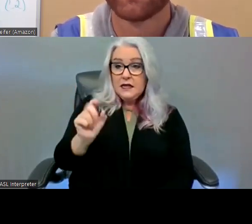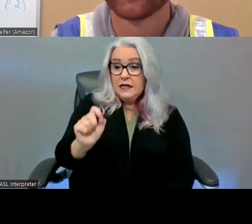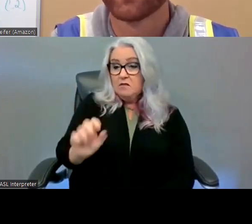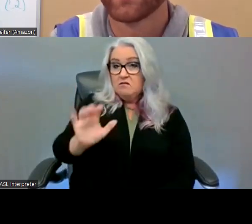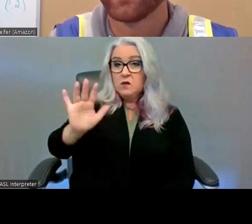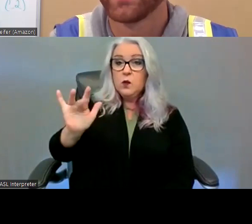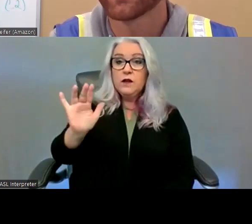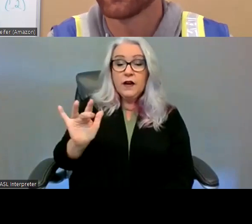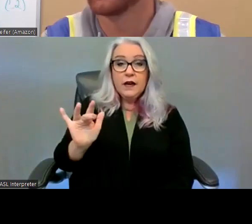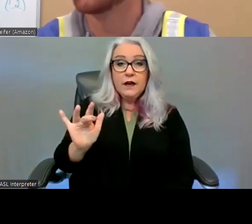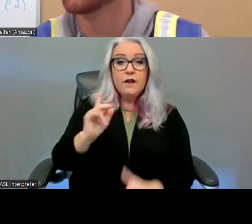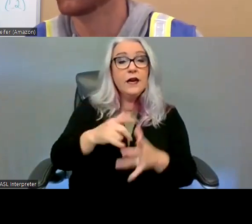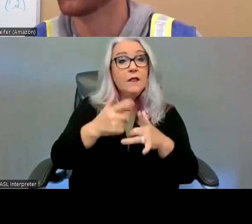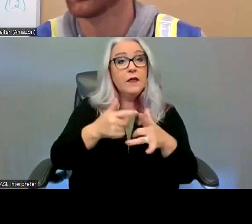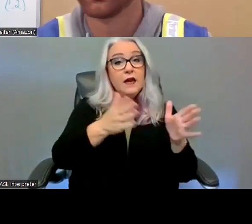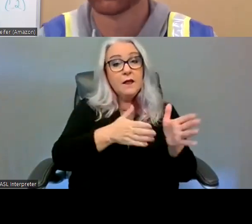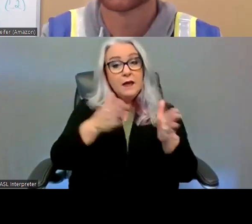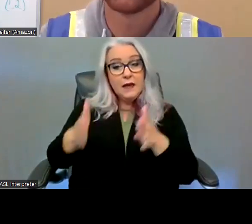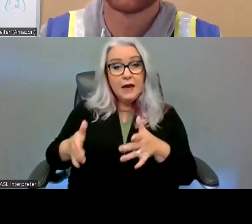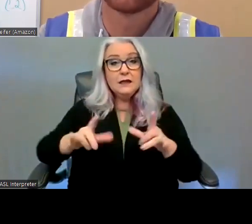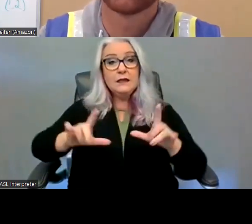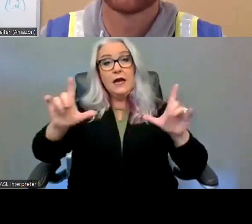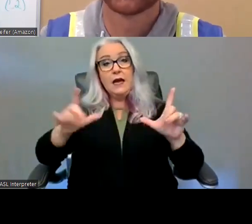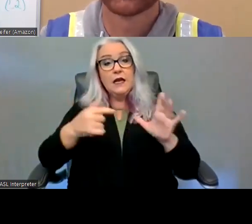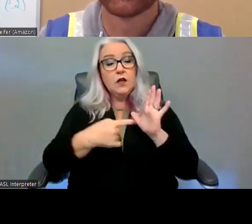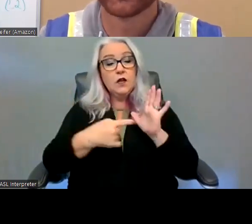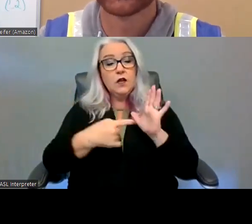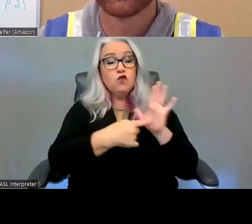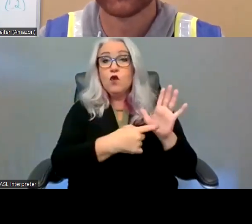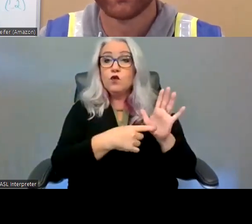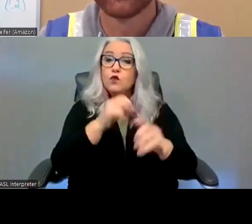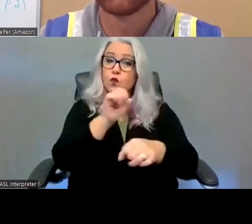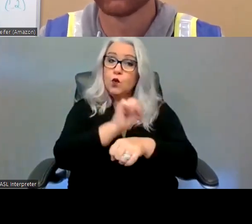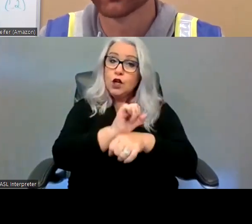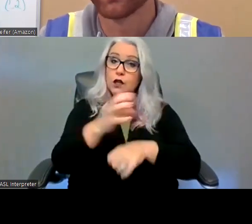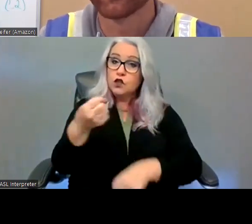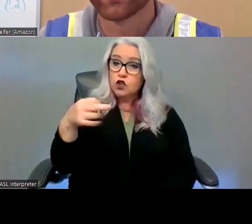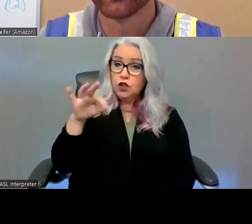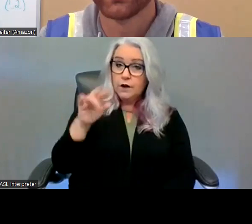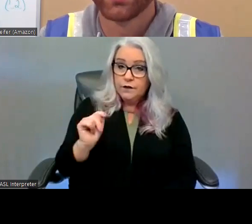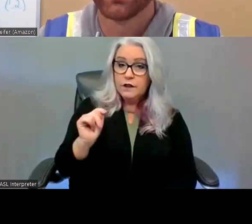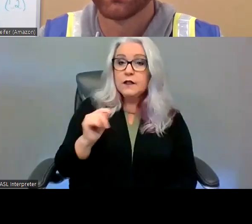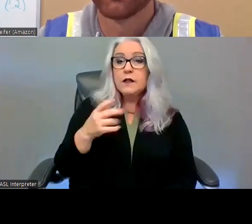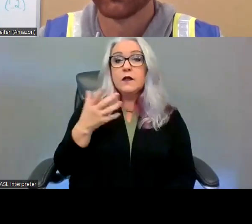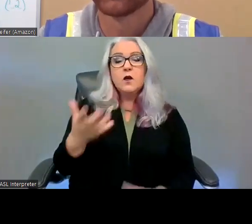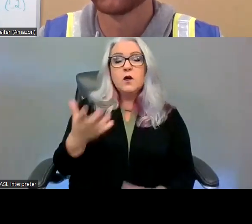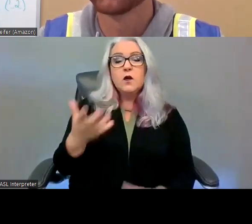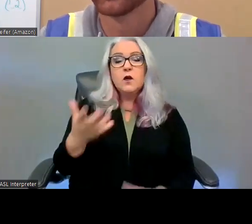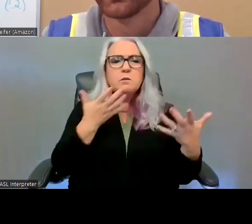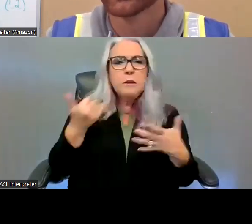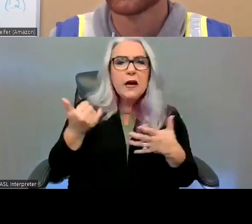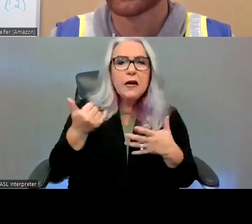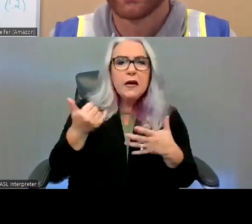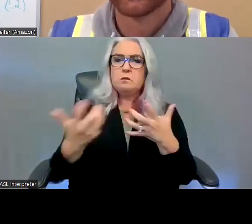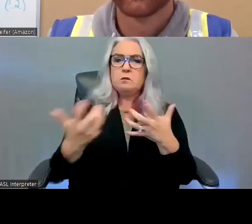screen, on the next slide, it shows you work shift. So this is where you kind of pick a shift, see what works best for you. Once